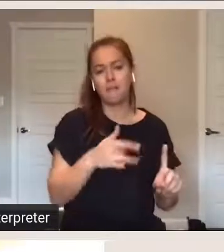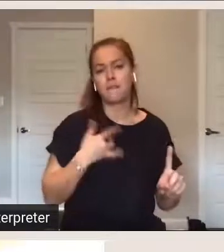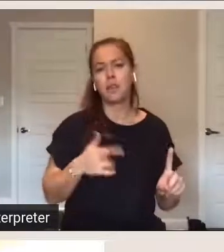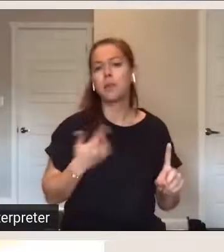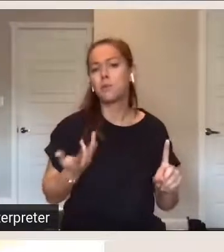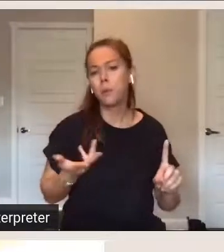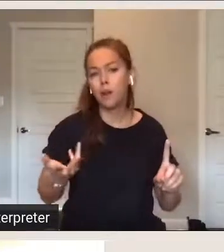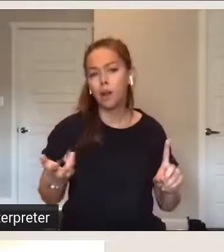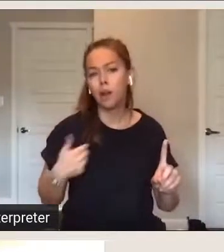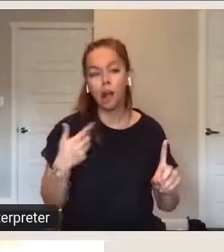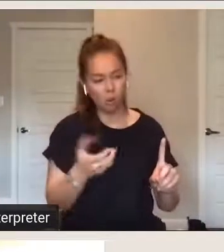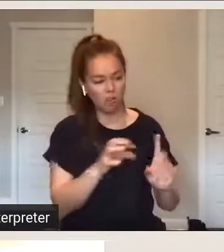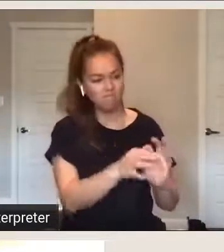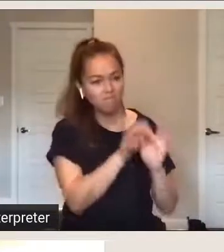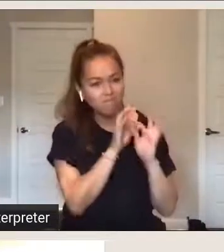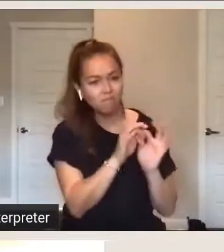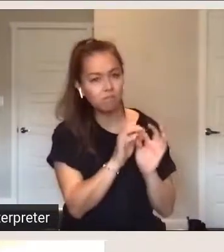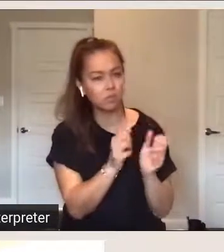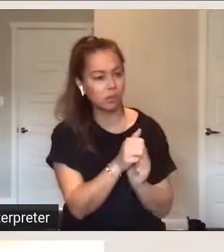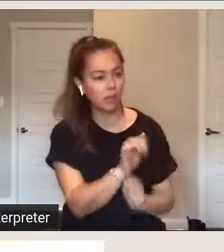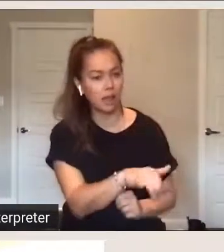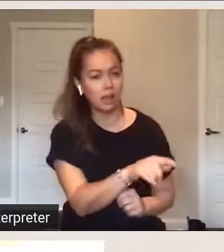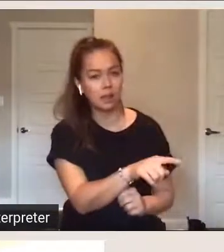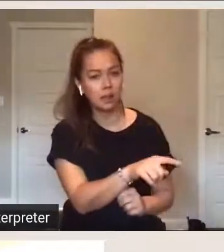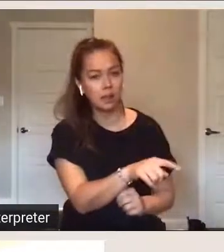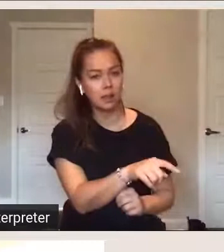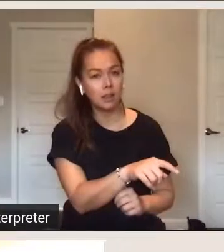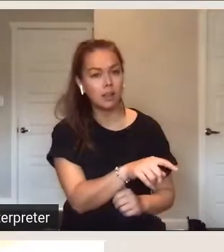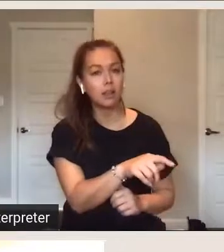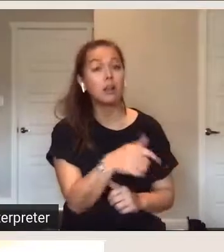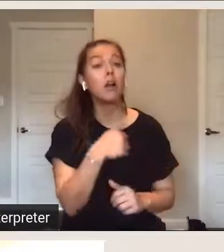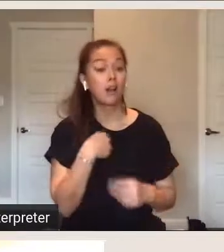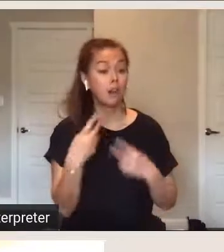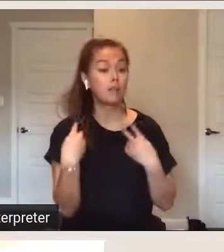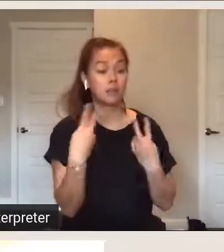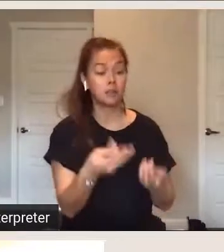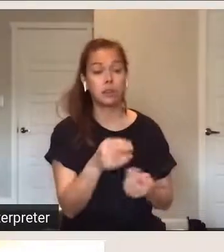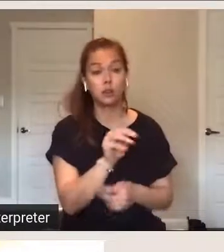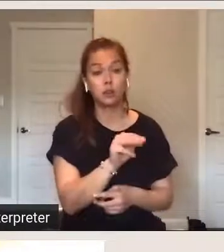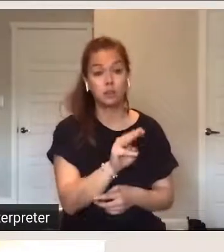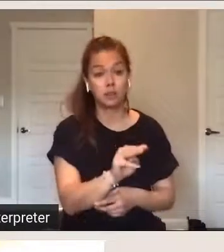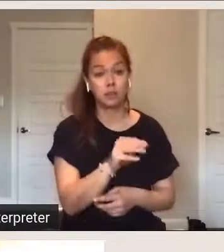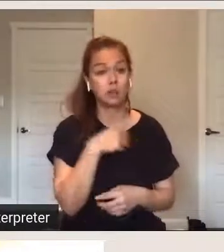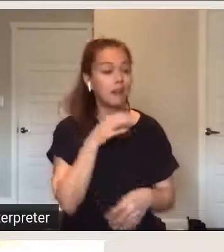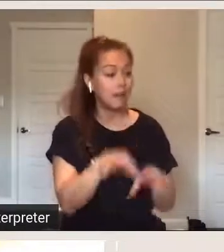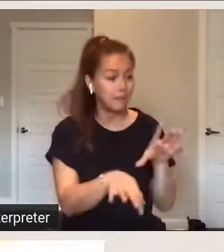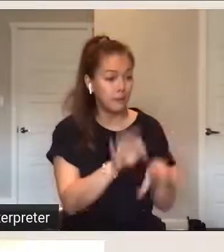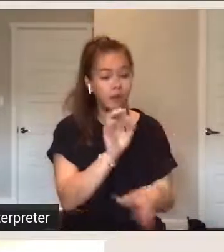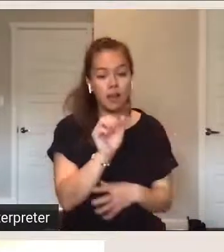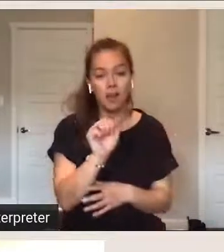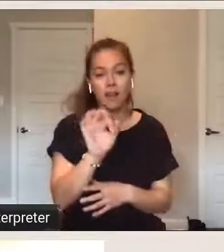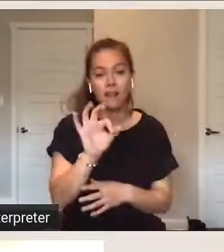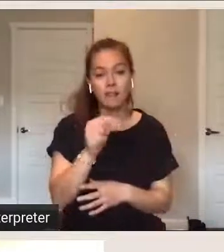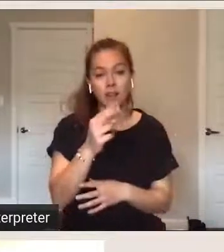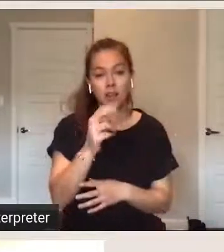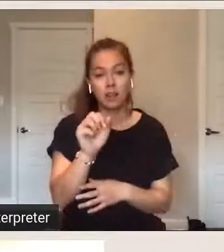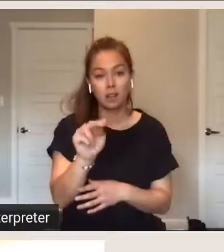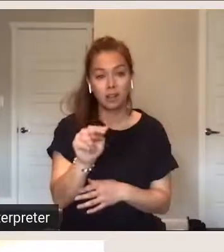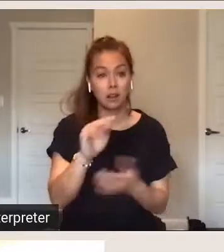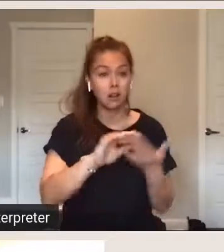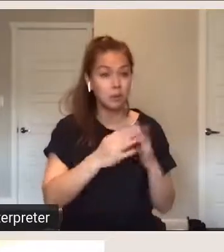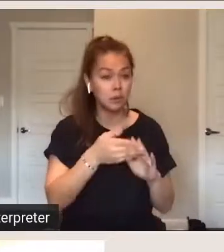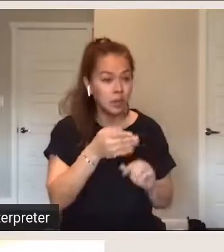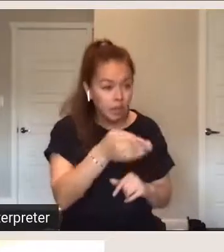going to New Mexico, finding an Afghan community there, really trying to do research on like, okay, what are some of the issues